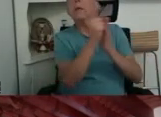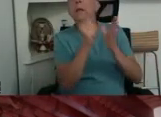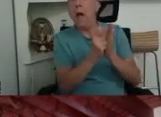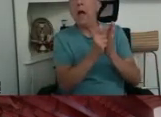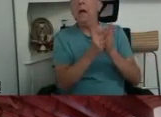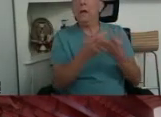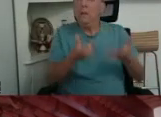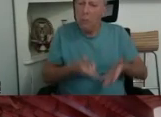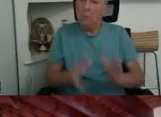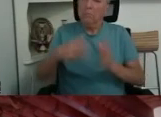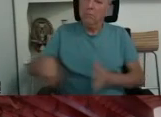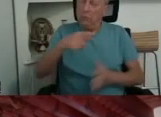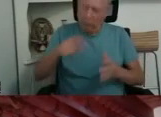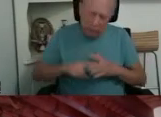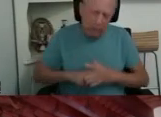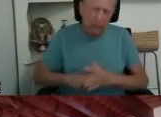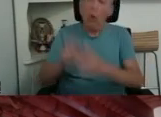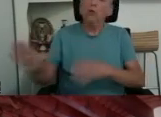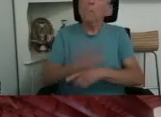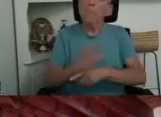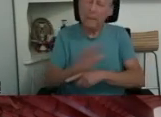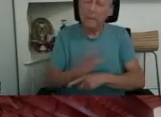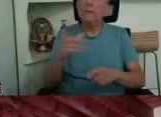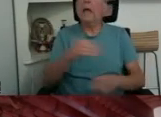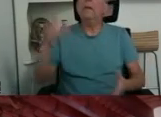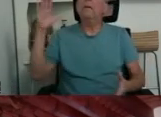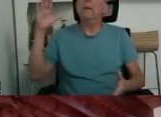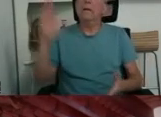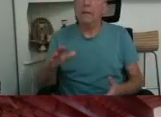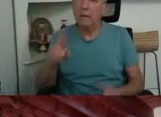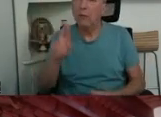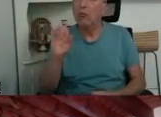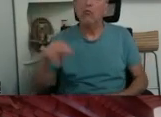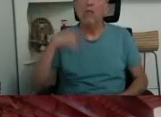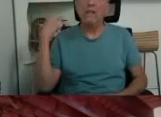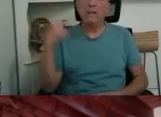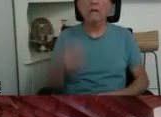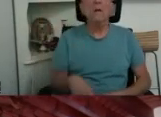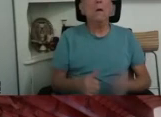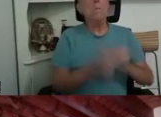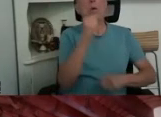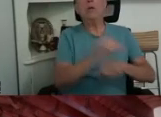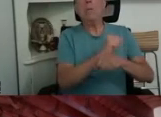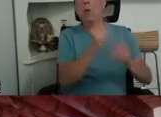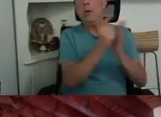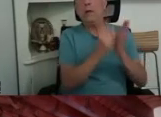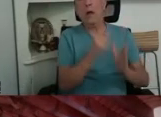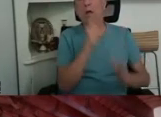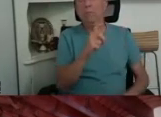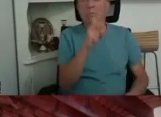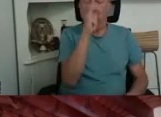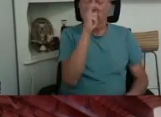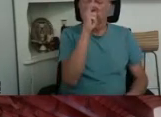their enterprises and to get them to lower their risks. So most employment laws are strictly